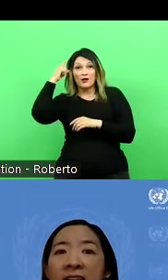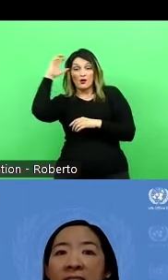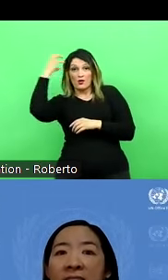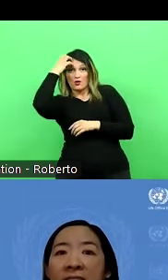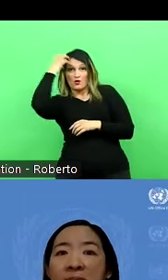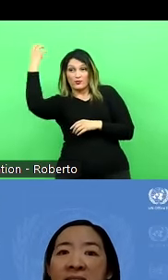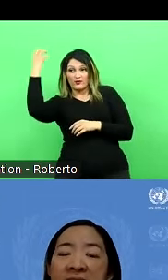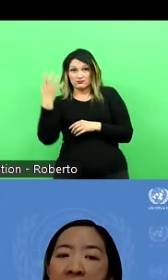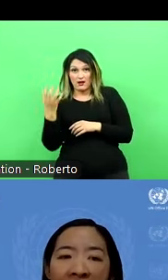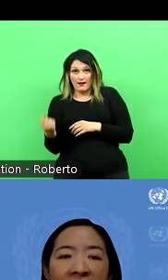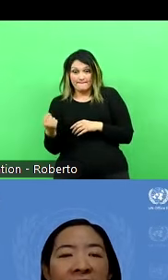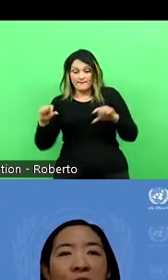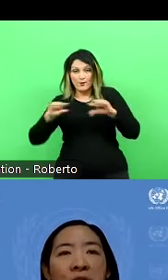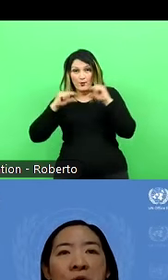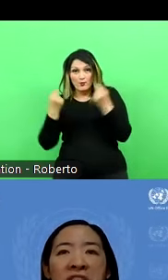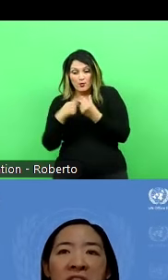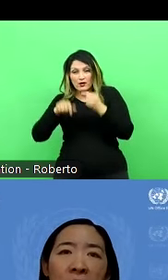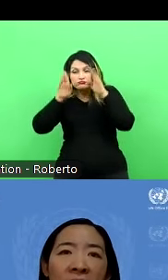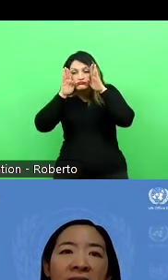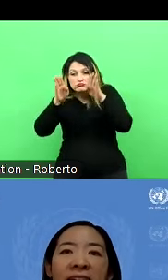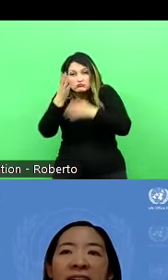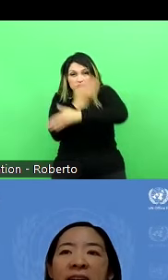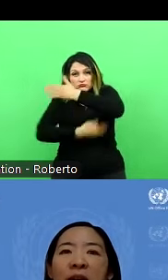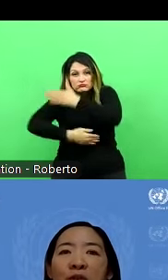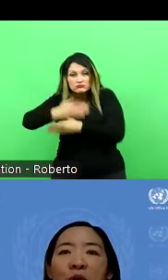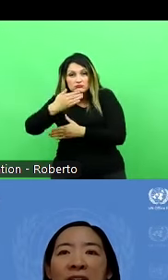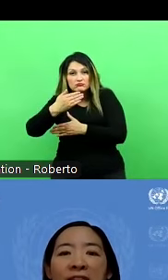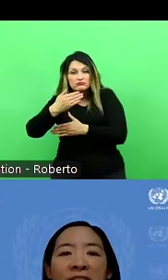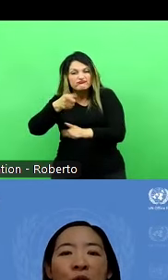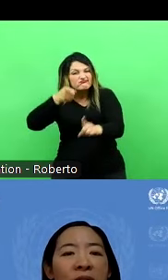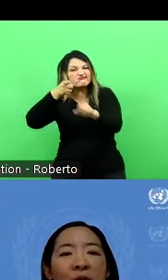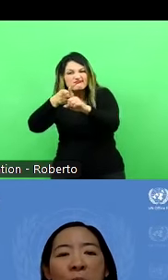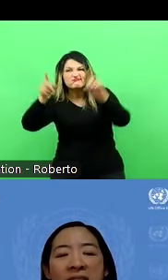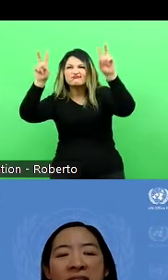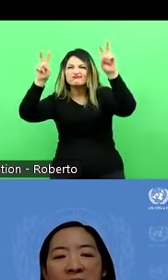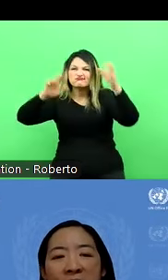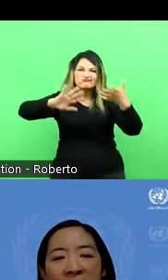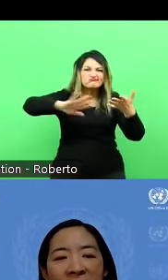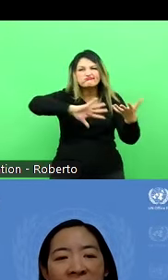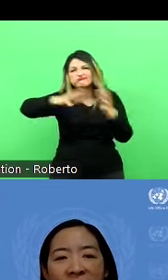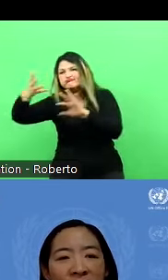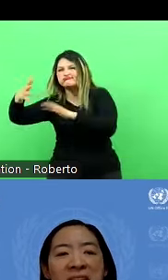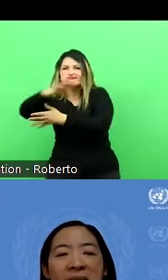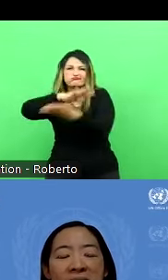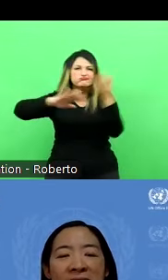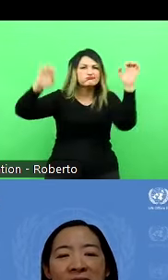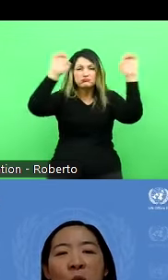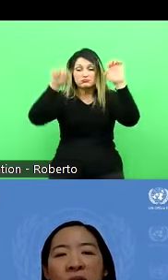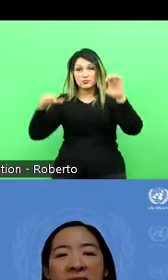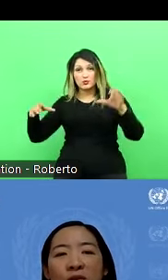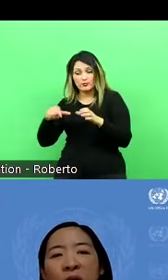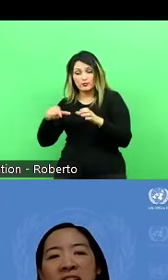finance and limited impact, then you score 2. If you have the super robust team that